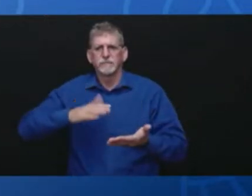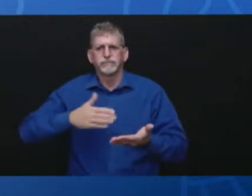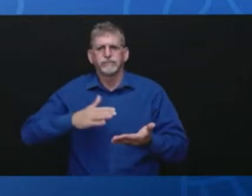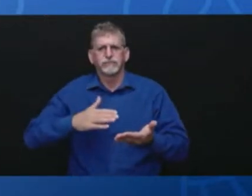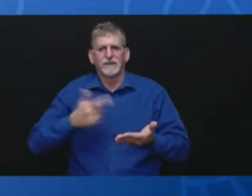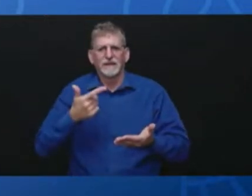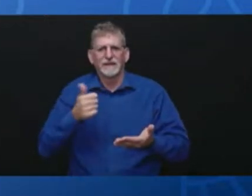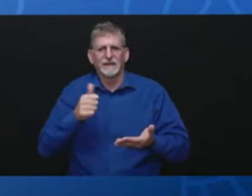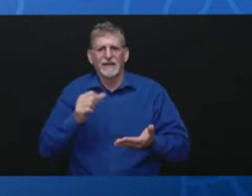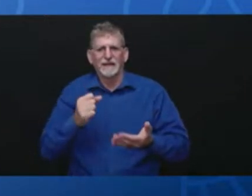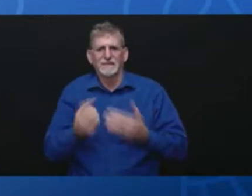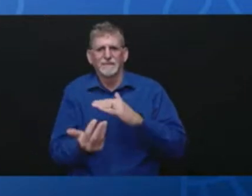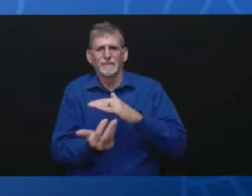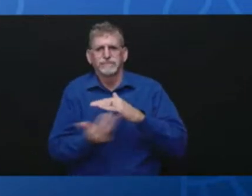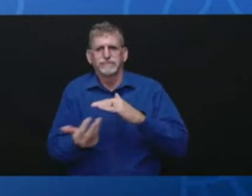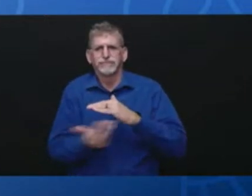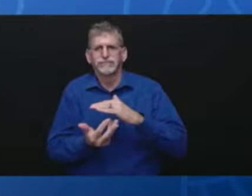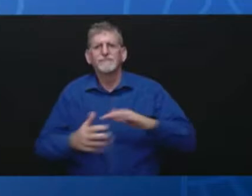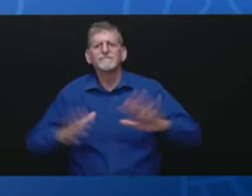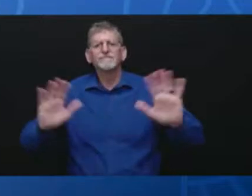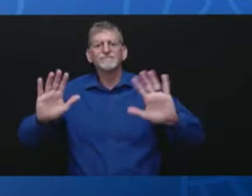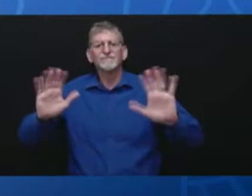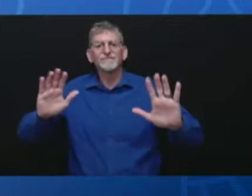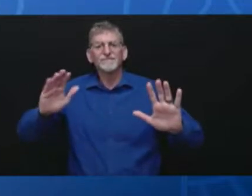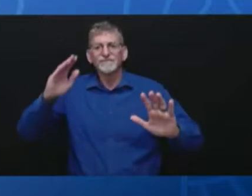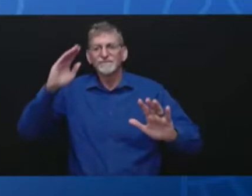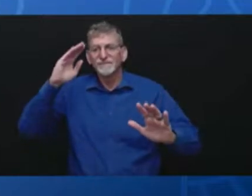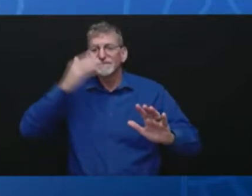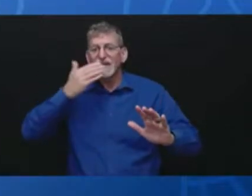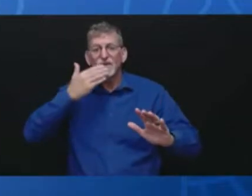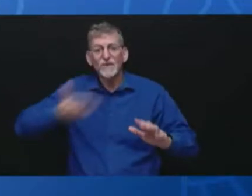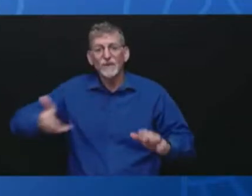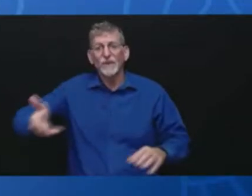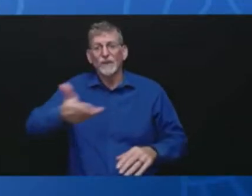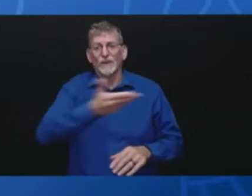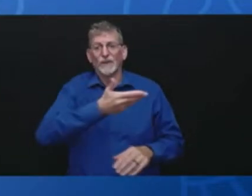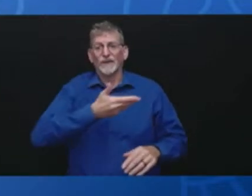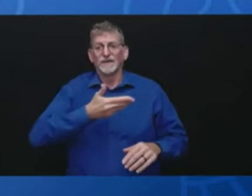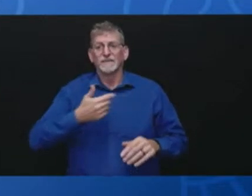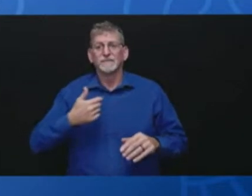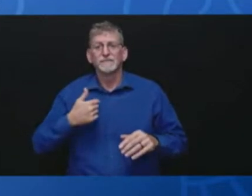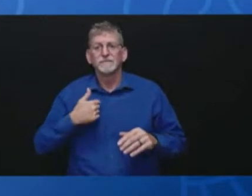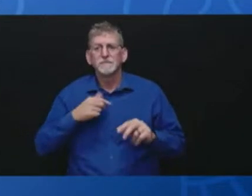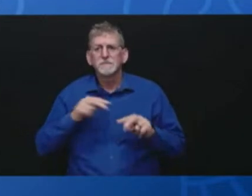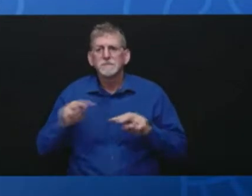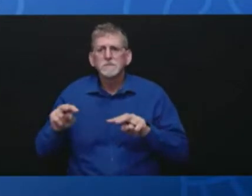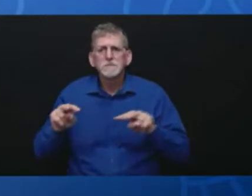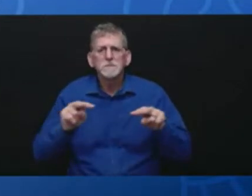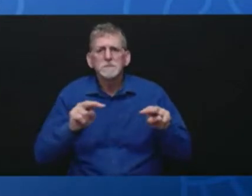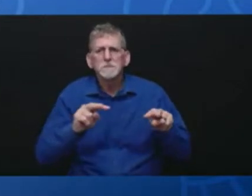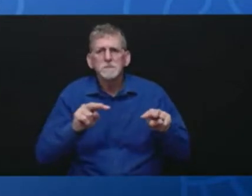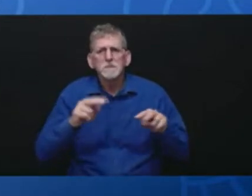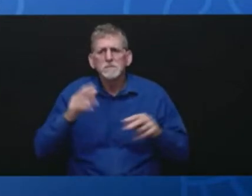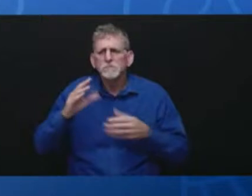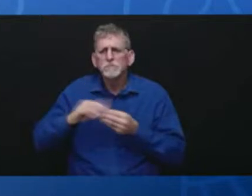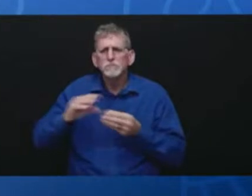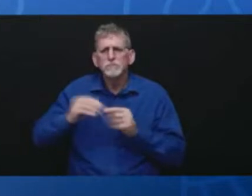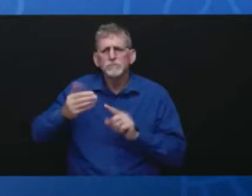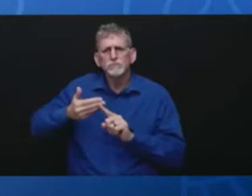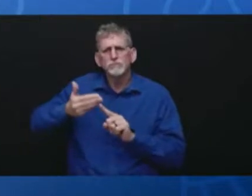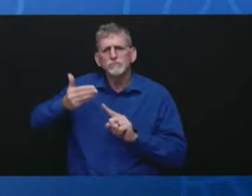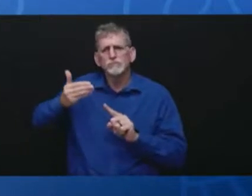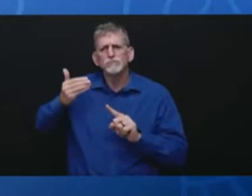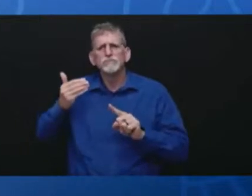Thank you, everyone. How are you? I looked up at a couple of my briefings and noticed that I looked a bit too much like Pete